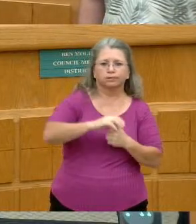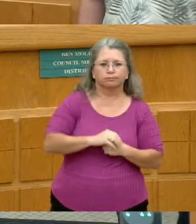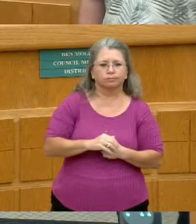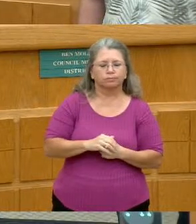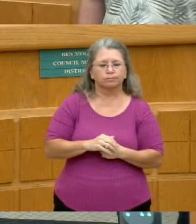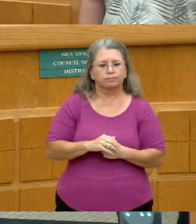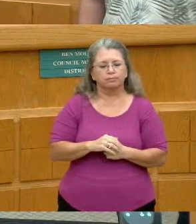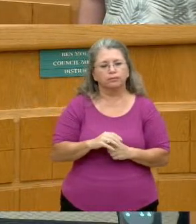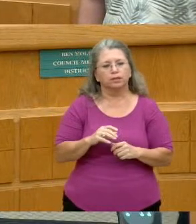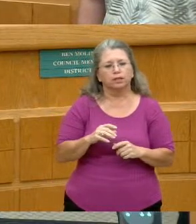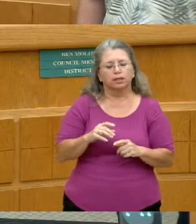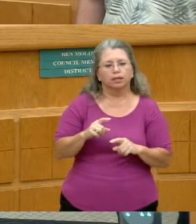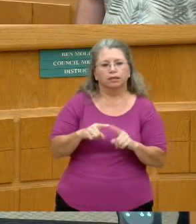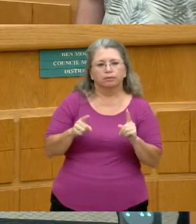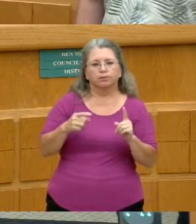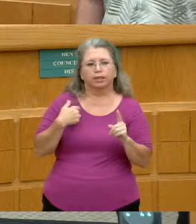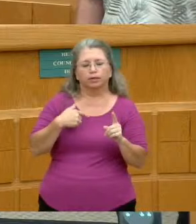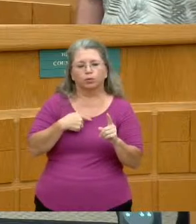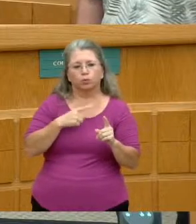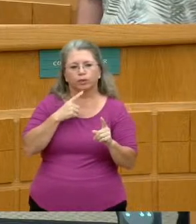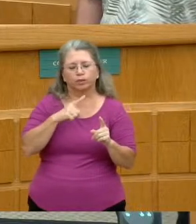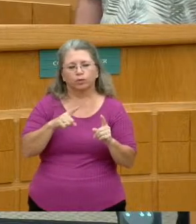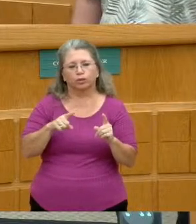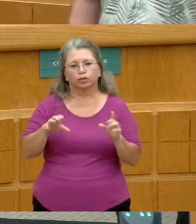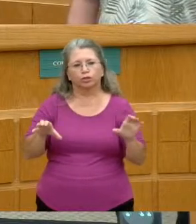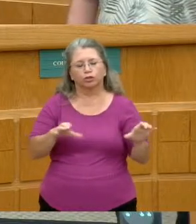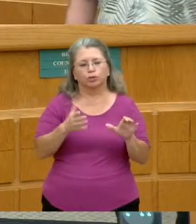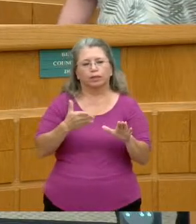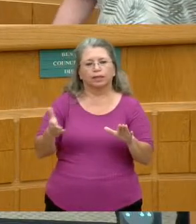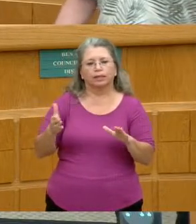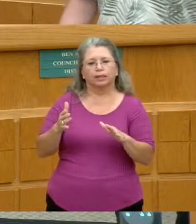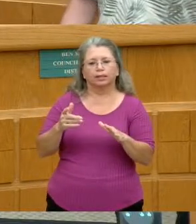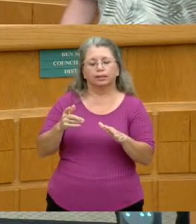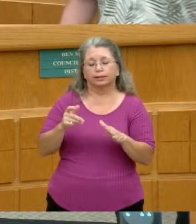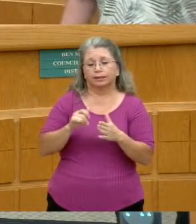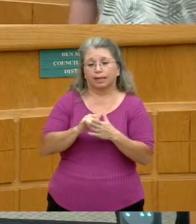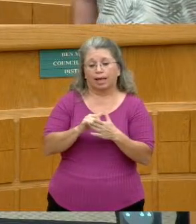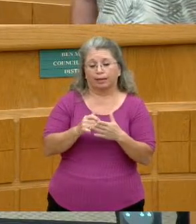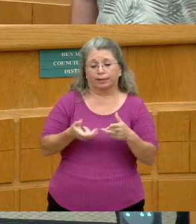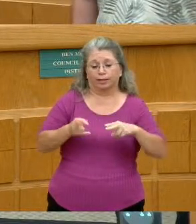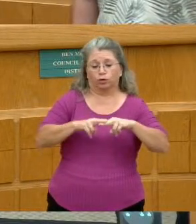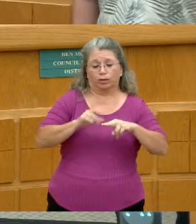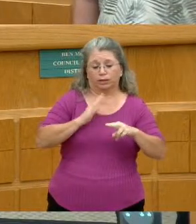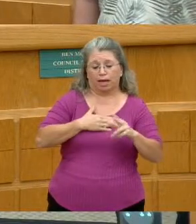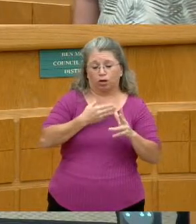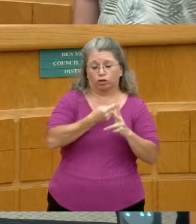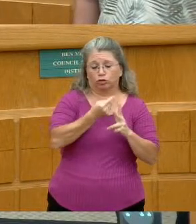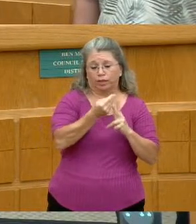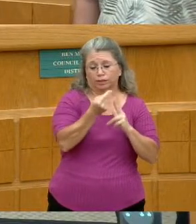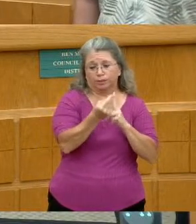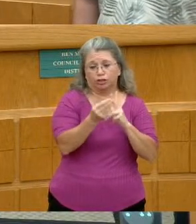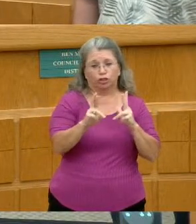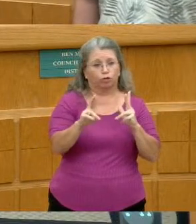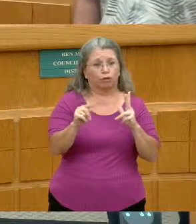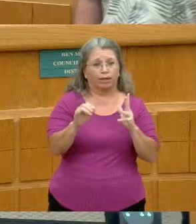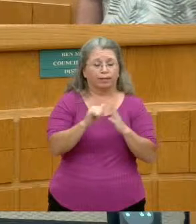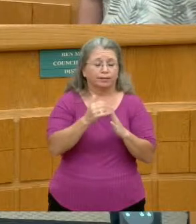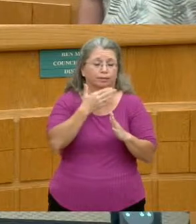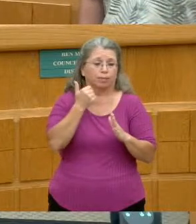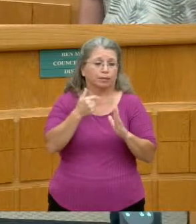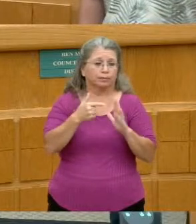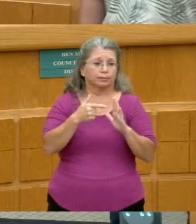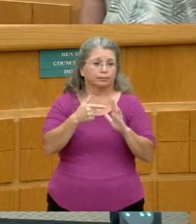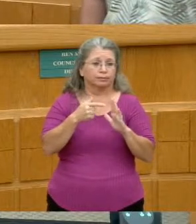but basically we were doing things to increase the transmission rate. That's the best explanation I can